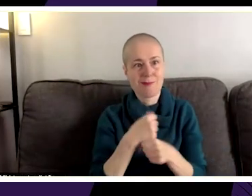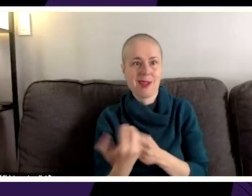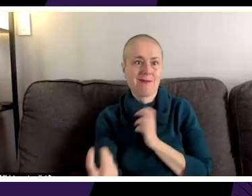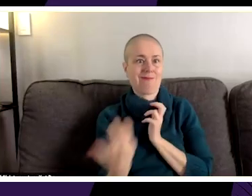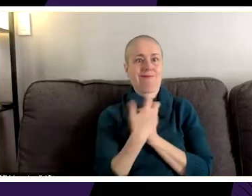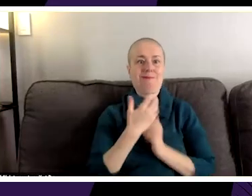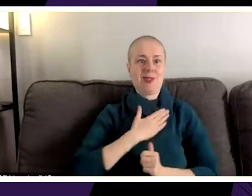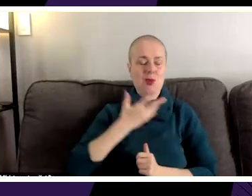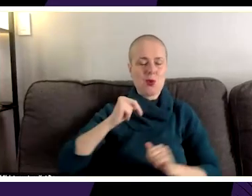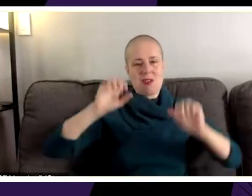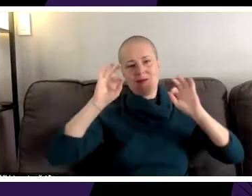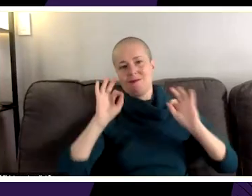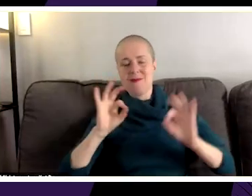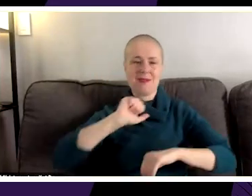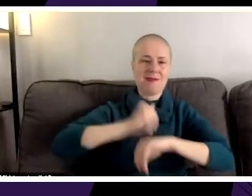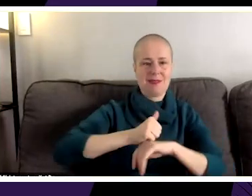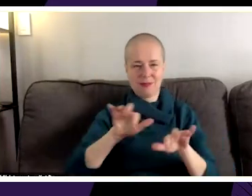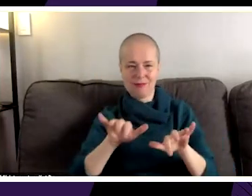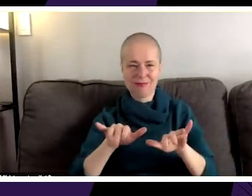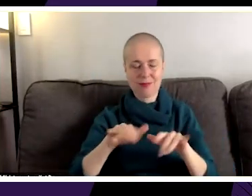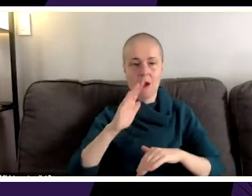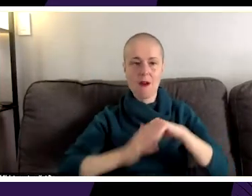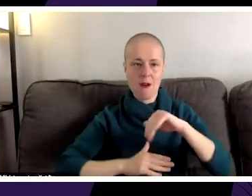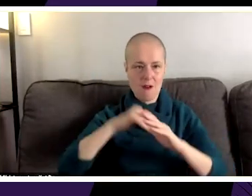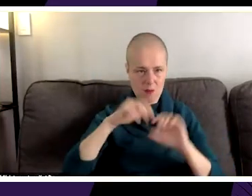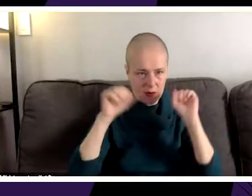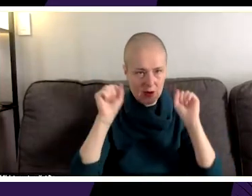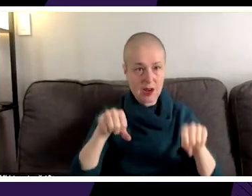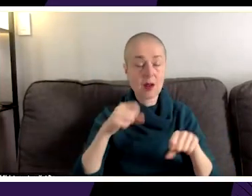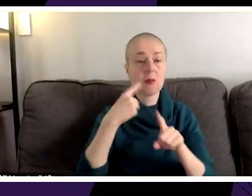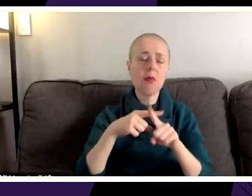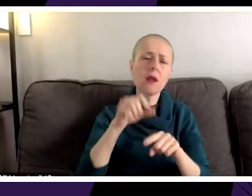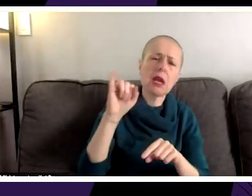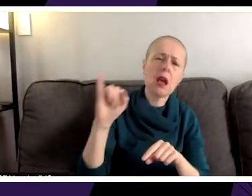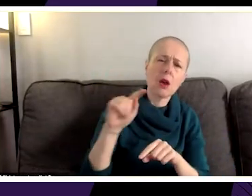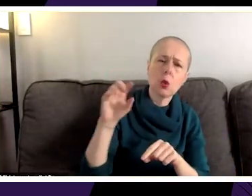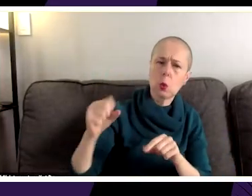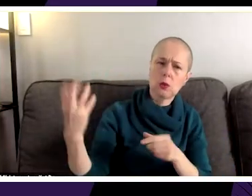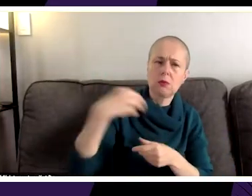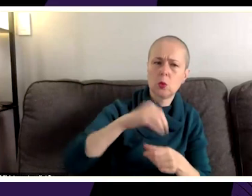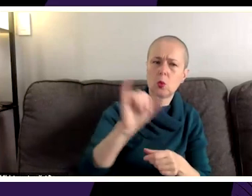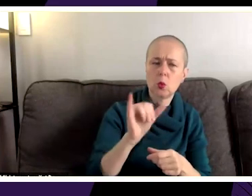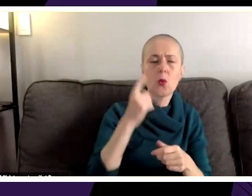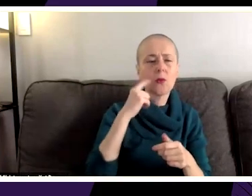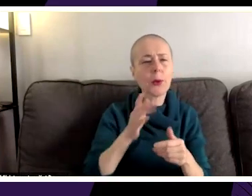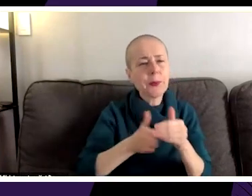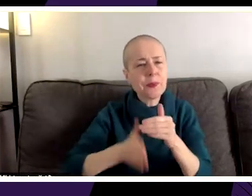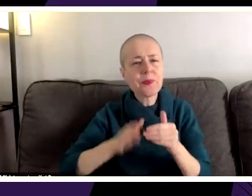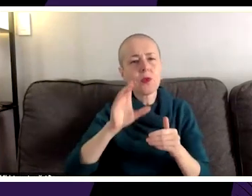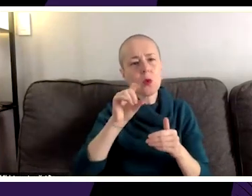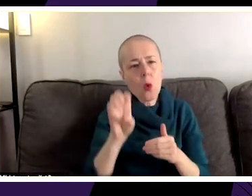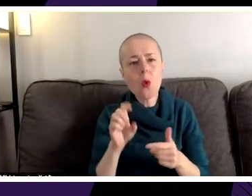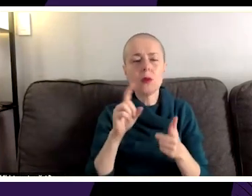while creating. And then obviously there's always the possibility of integrating AI tools for code completion and make everything easier,